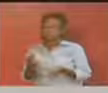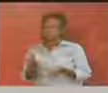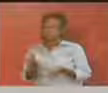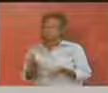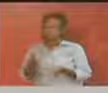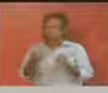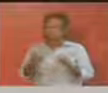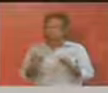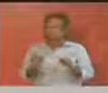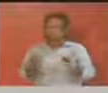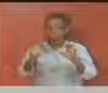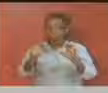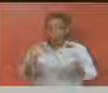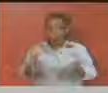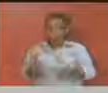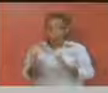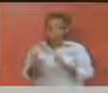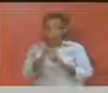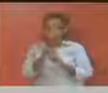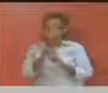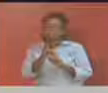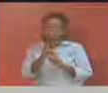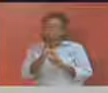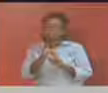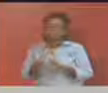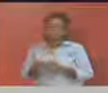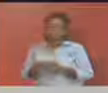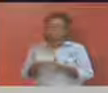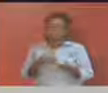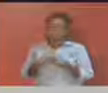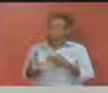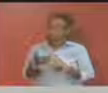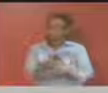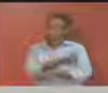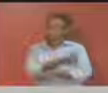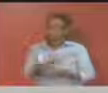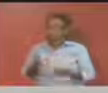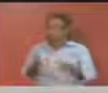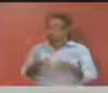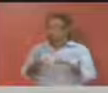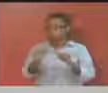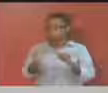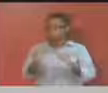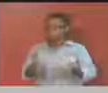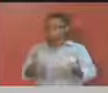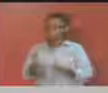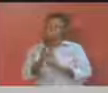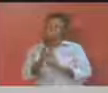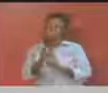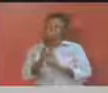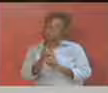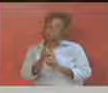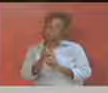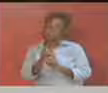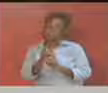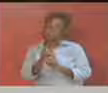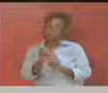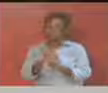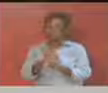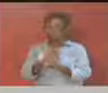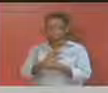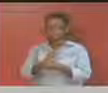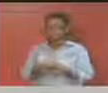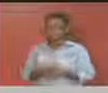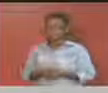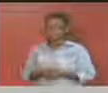means 33% of them, if all of them would have gotten AstraZeneca, still have the potential to have the nasopharynx infected with a virus and